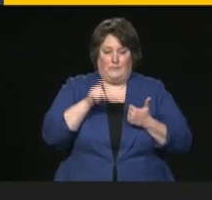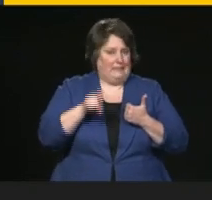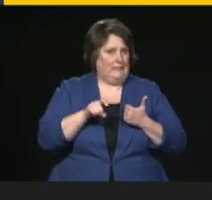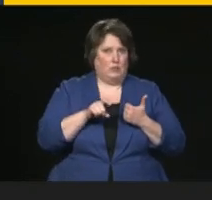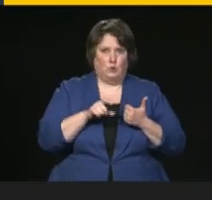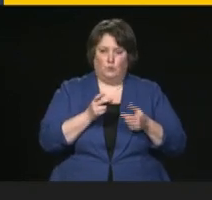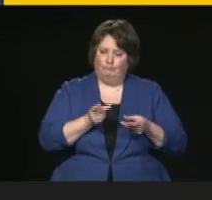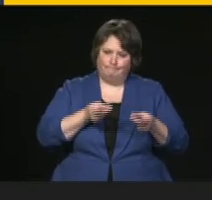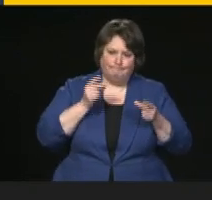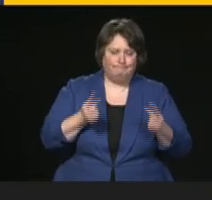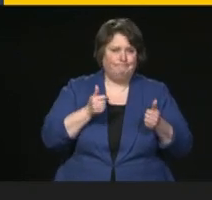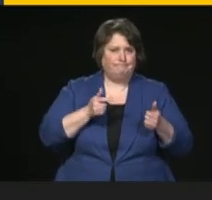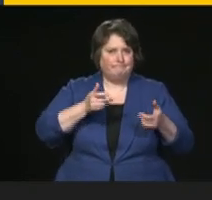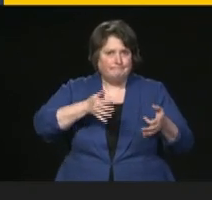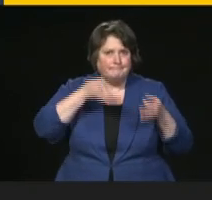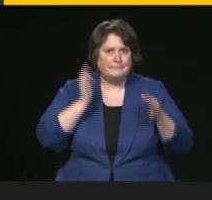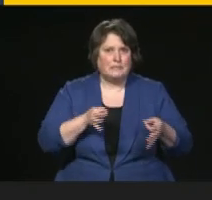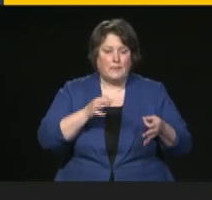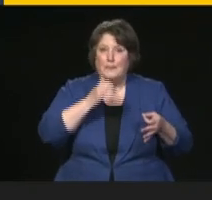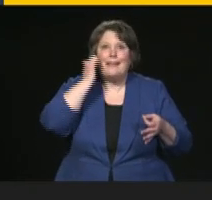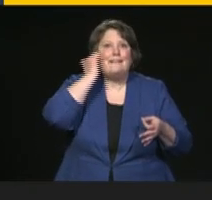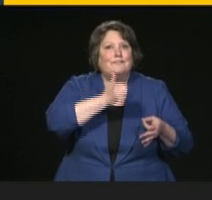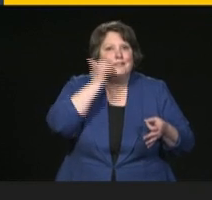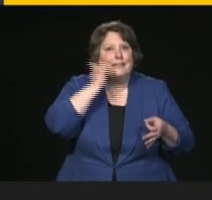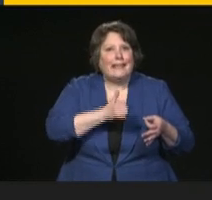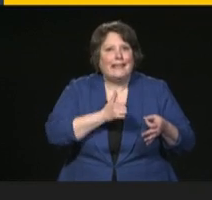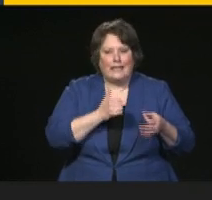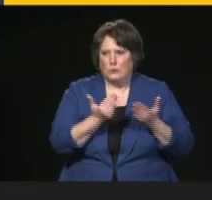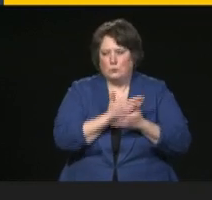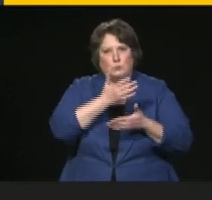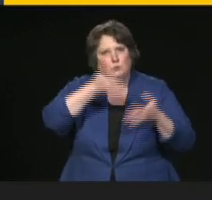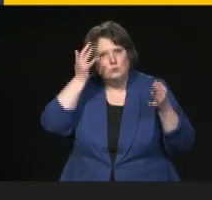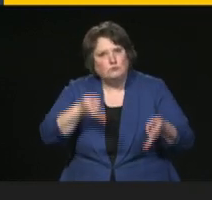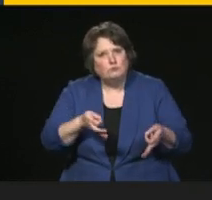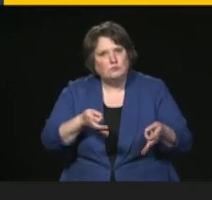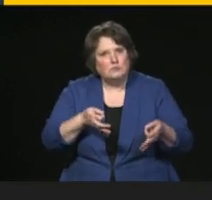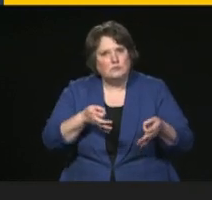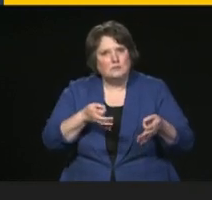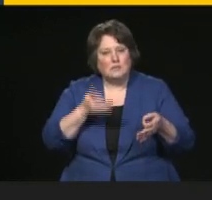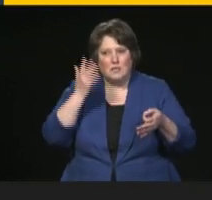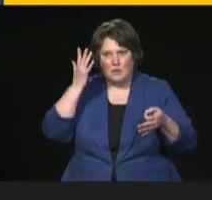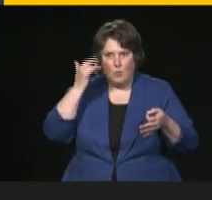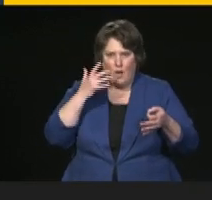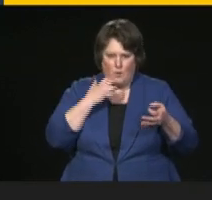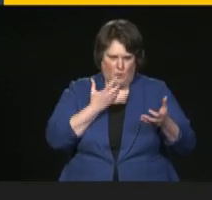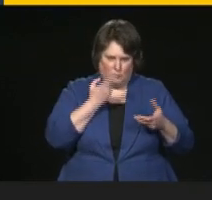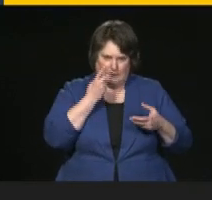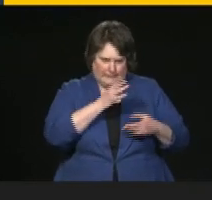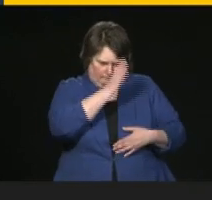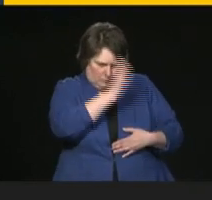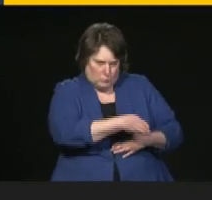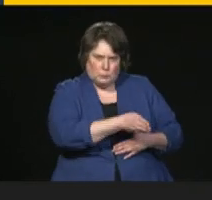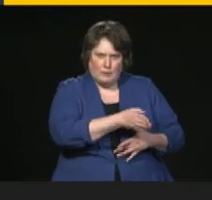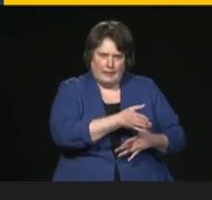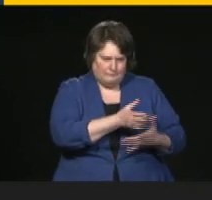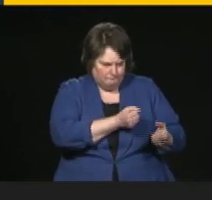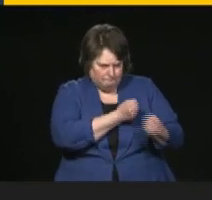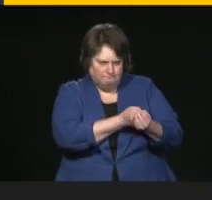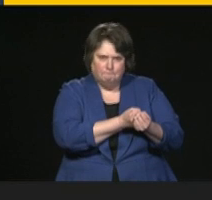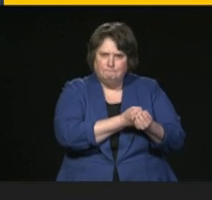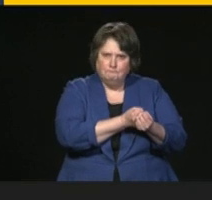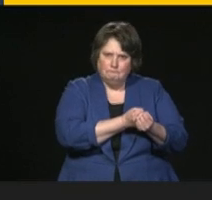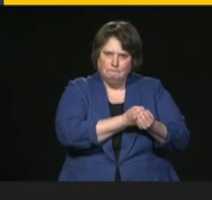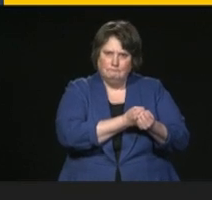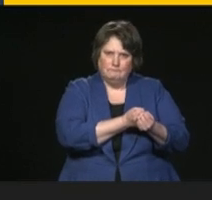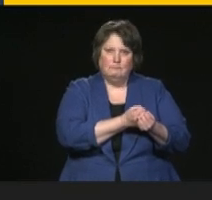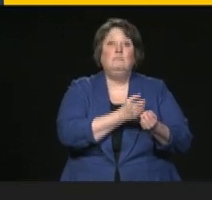basis to make sure that we are having the sort of impact on people and that we can recover in a way that we know is important. So that's